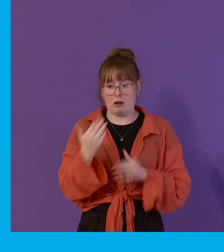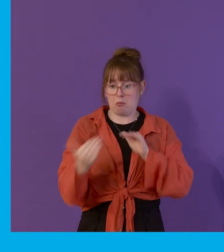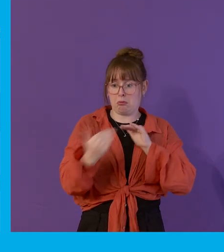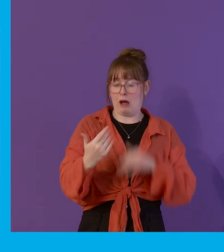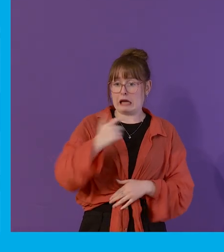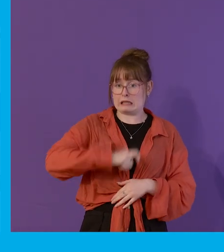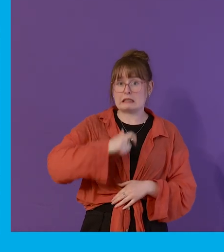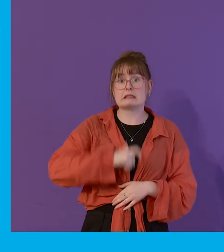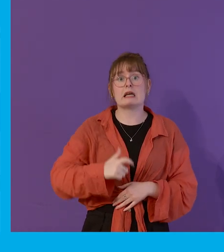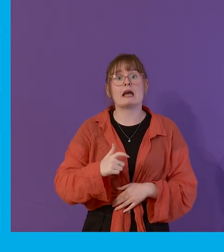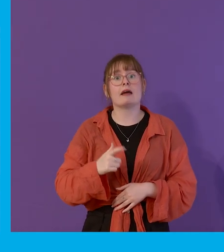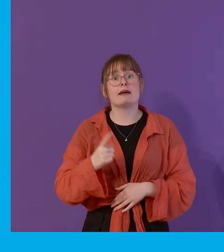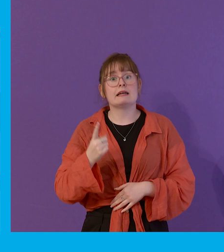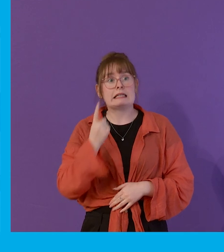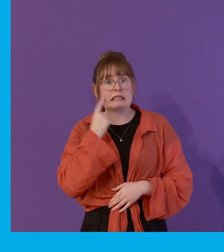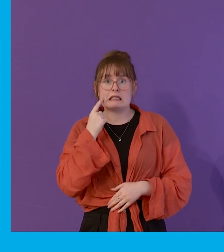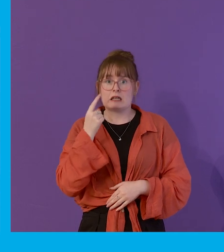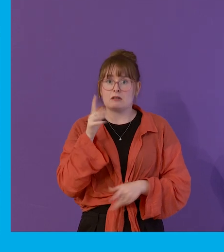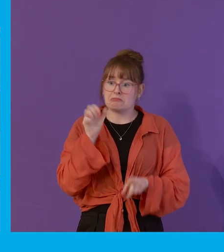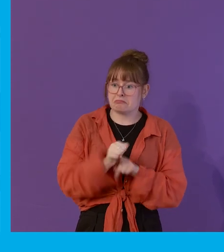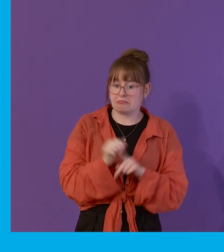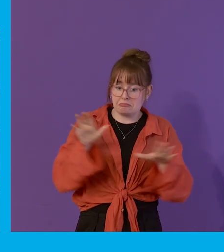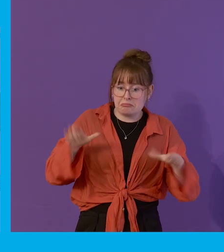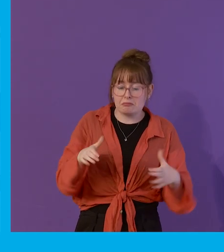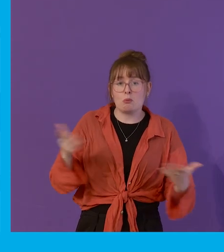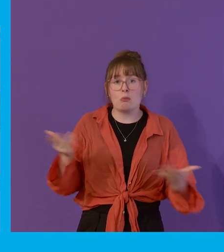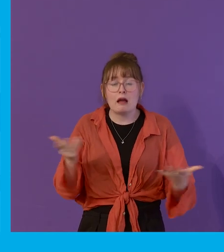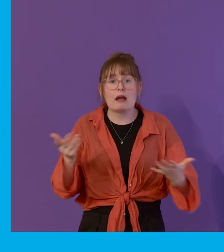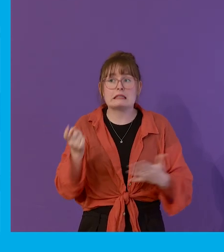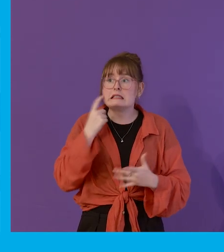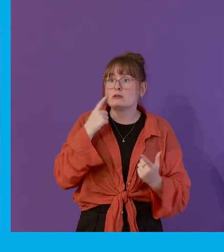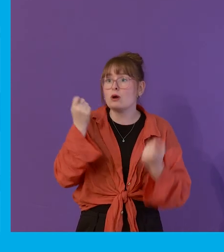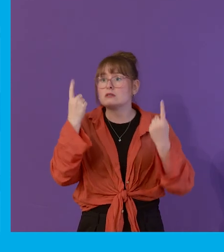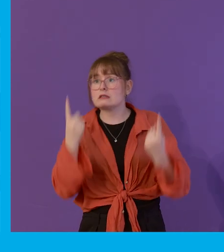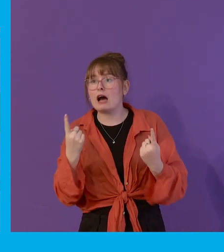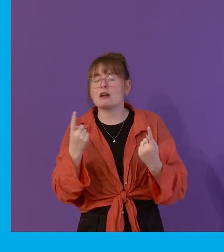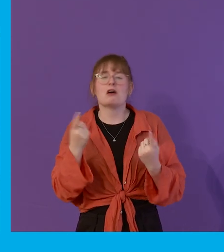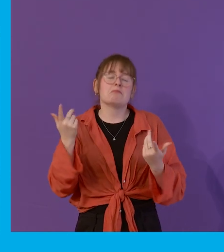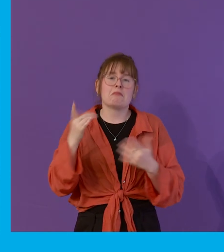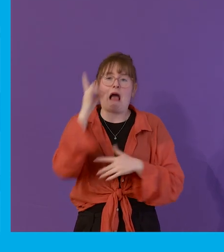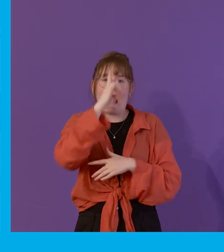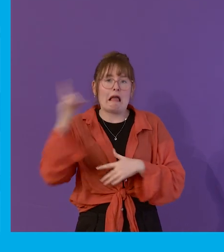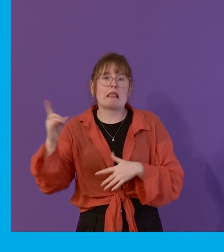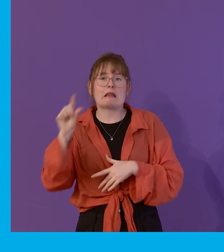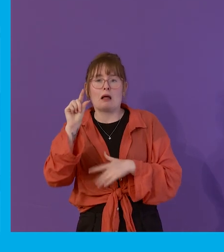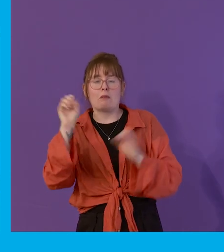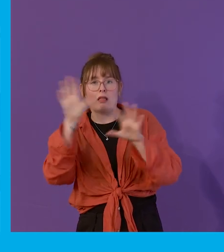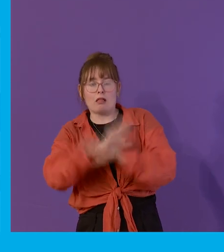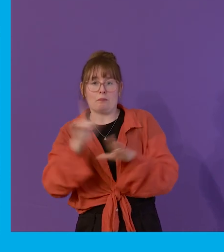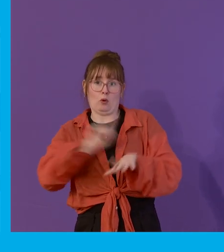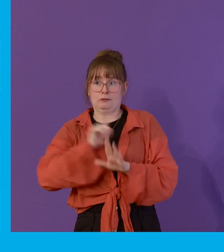is easily defined and comprehensible, maybe less so in the case of Highland Council, which is